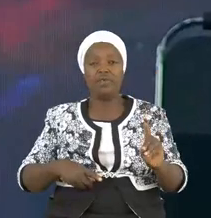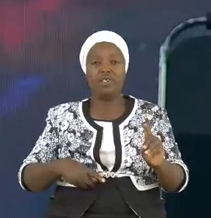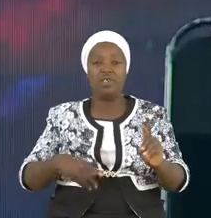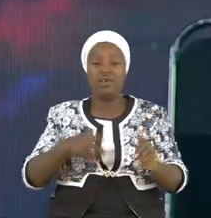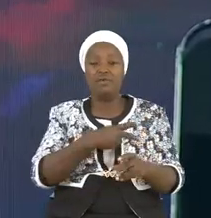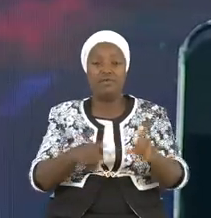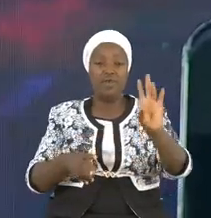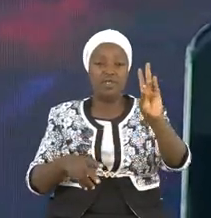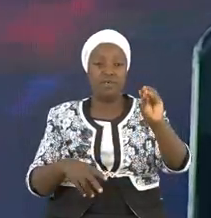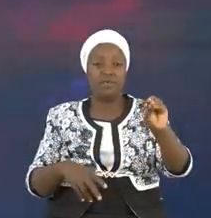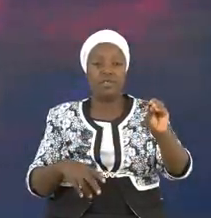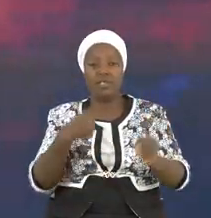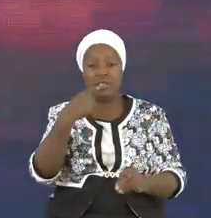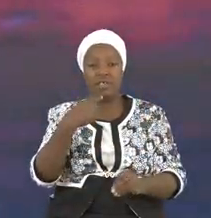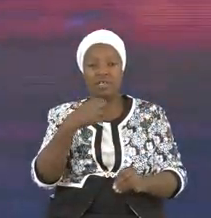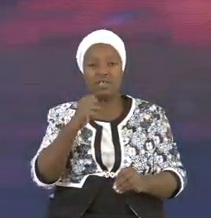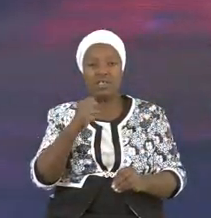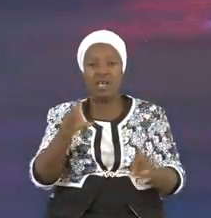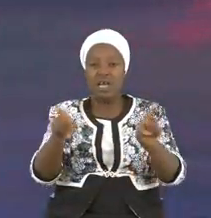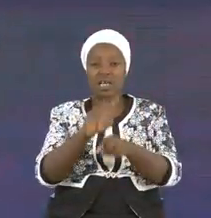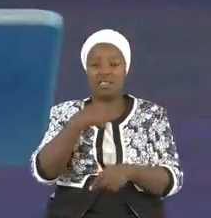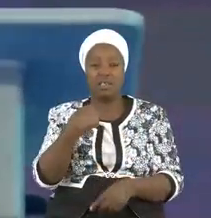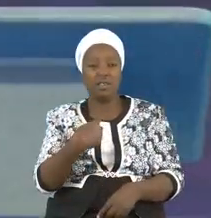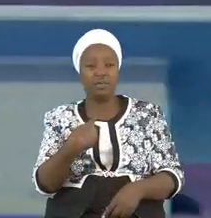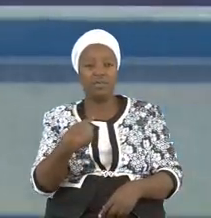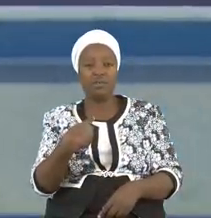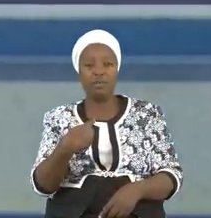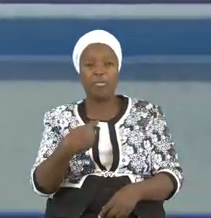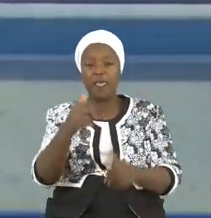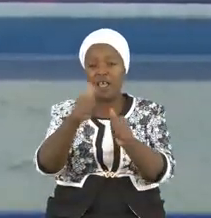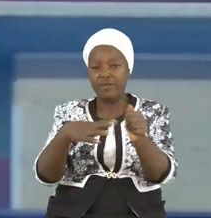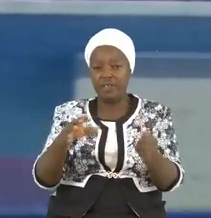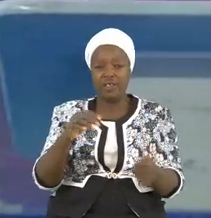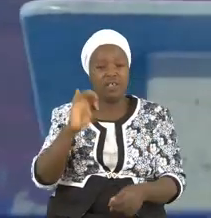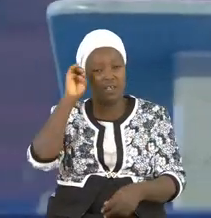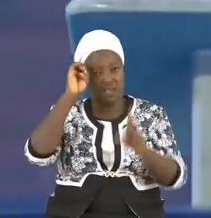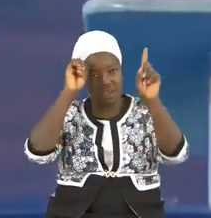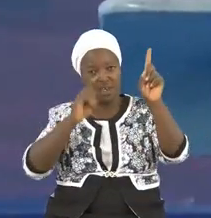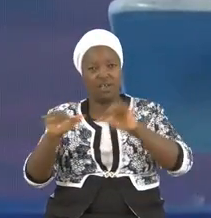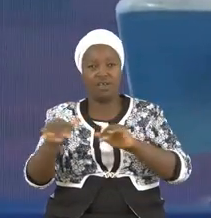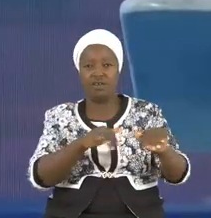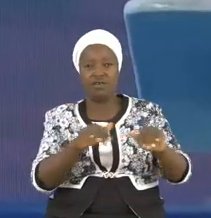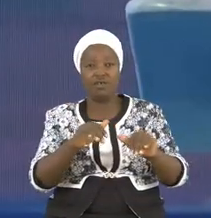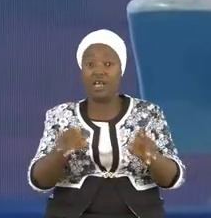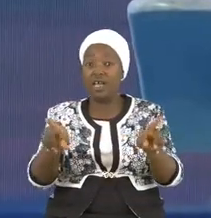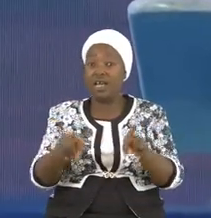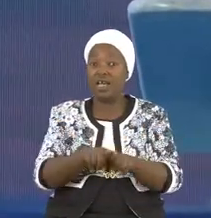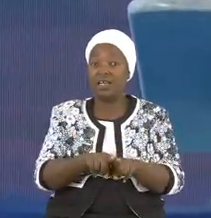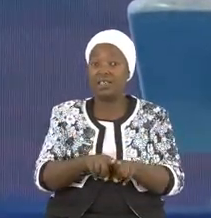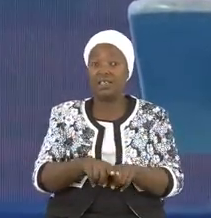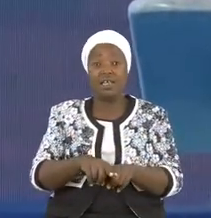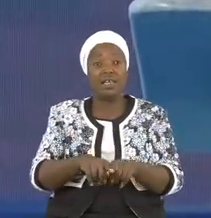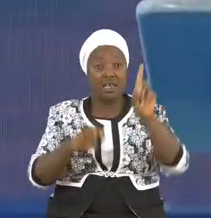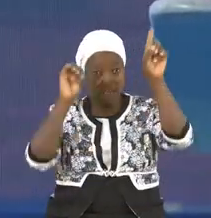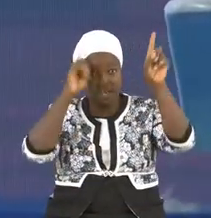as he spake, everything he does, as he spake. He